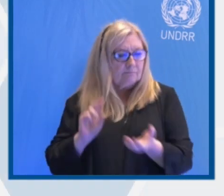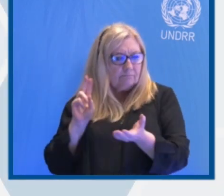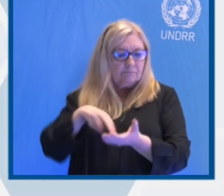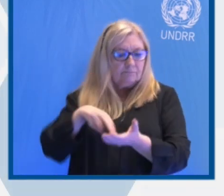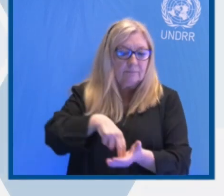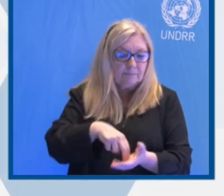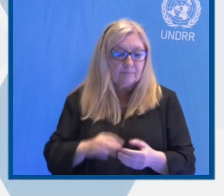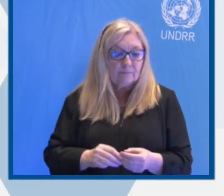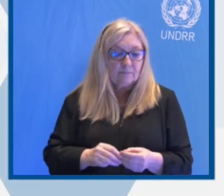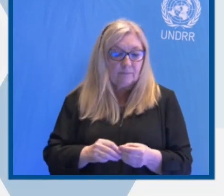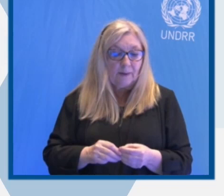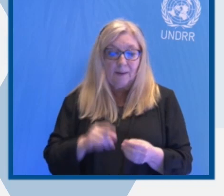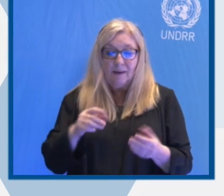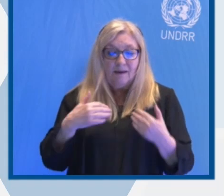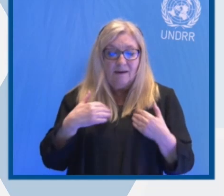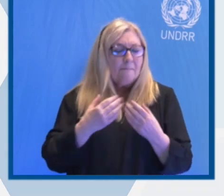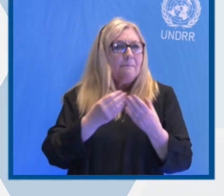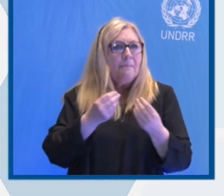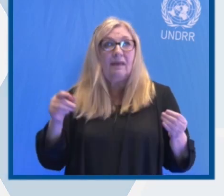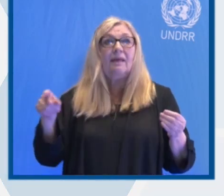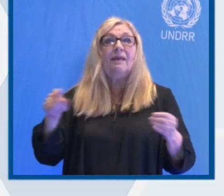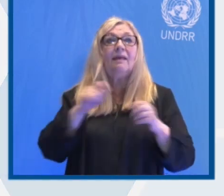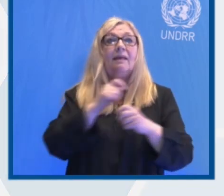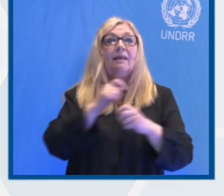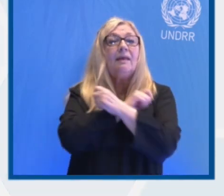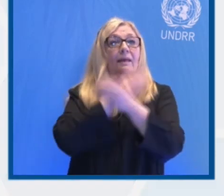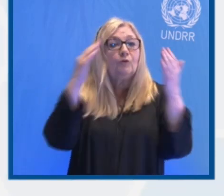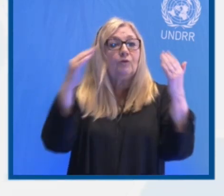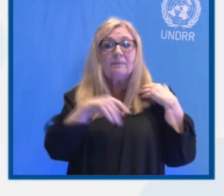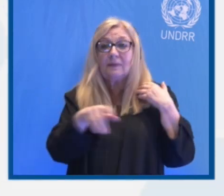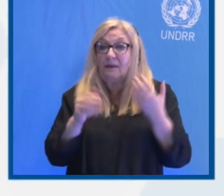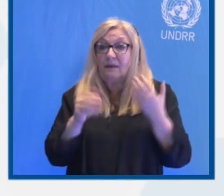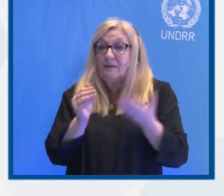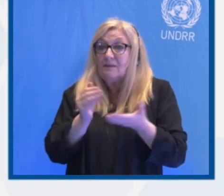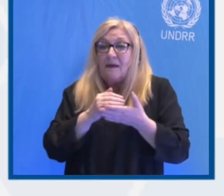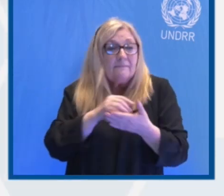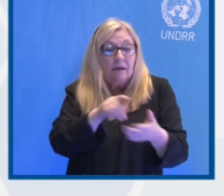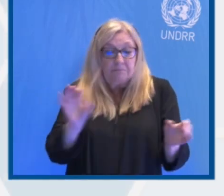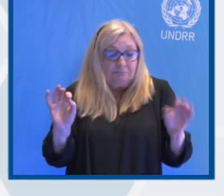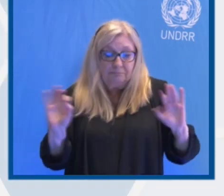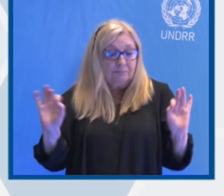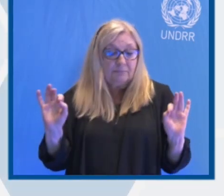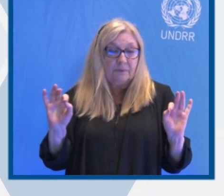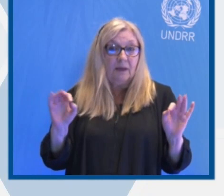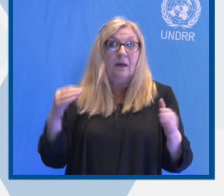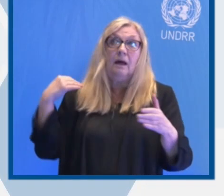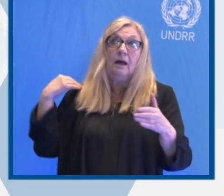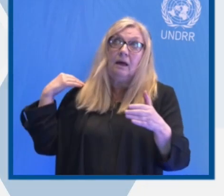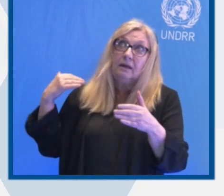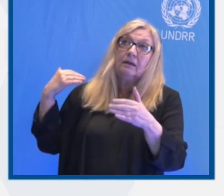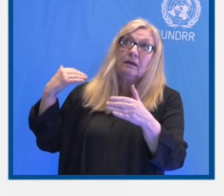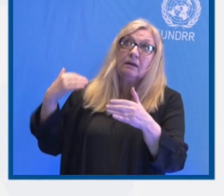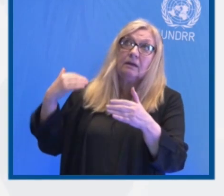to develop 357 unsafe areas. So now we do not have any unsafe areas, and